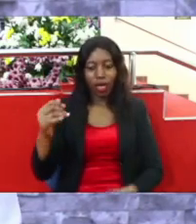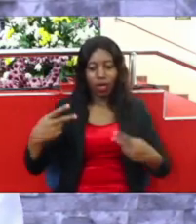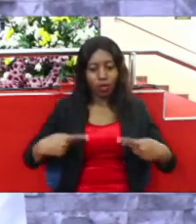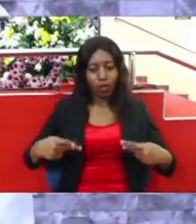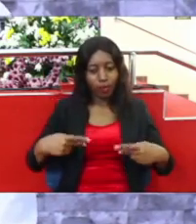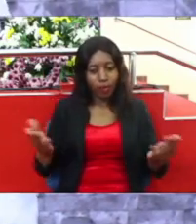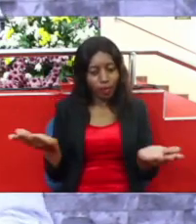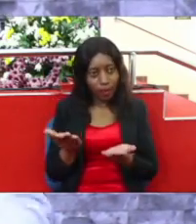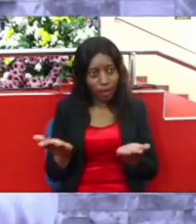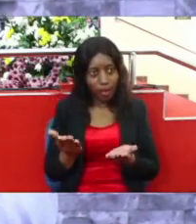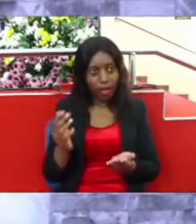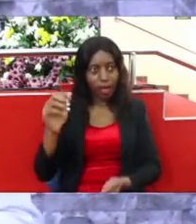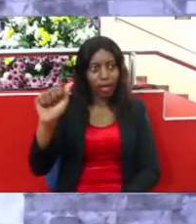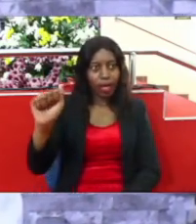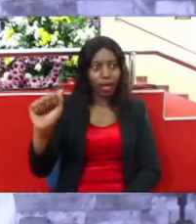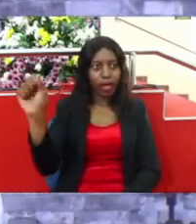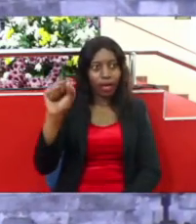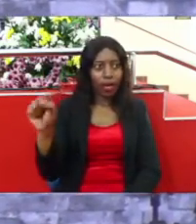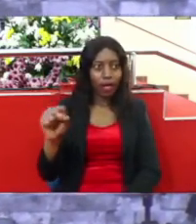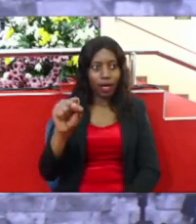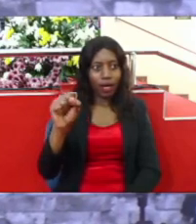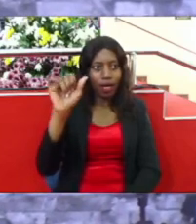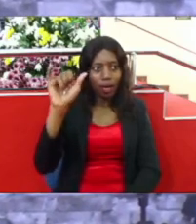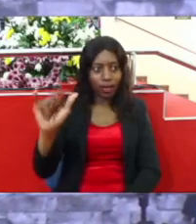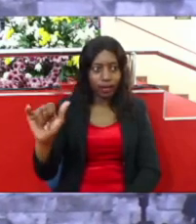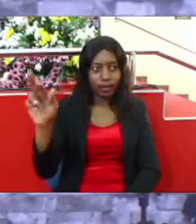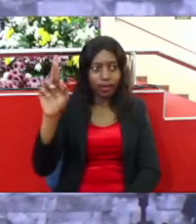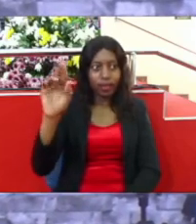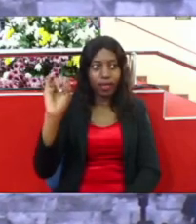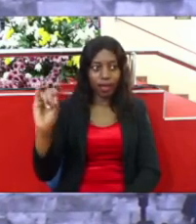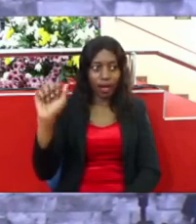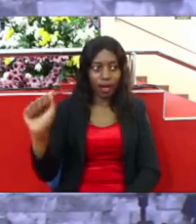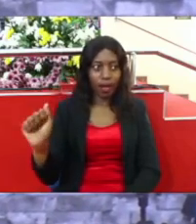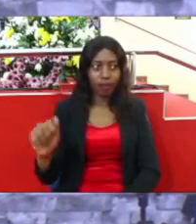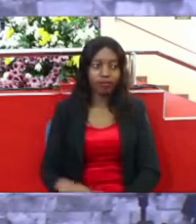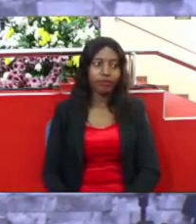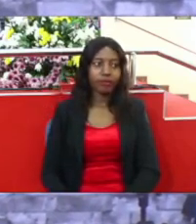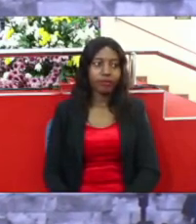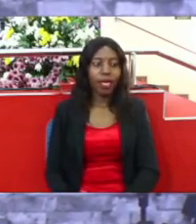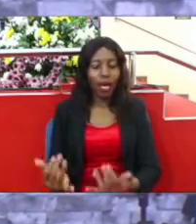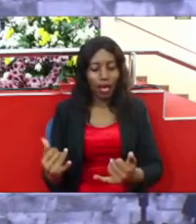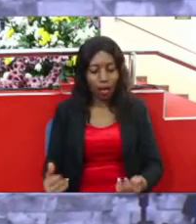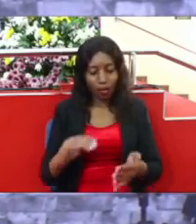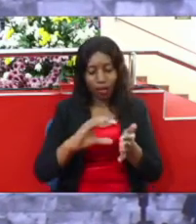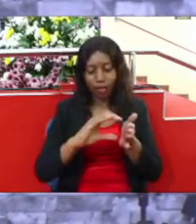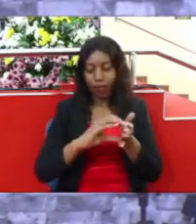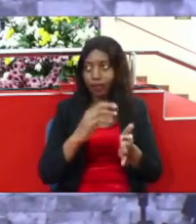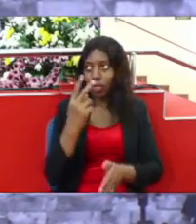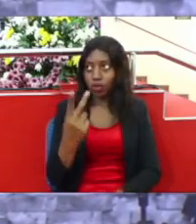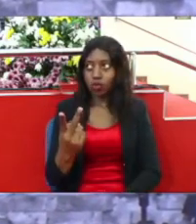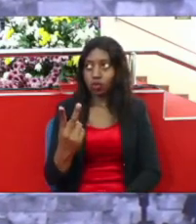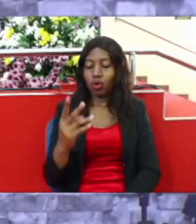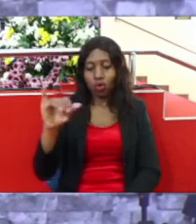Assyria. And so we see in chapter number 2, na hivyo tunaona katika sura ya pili, Jonah goes and he's swallowed by